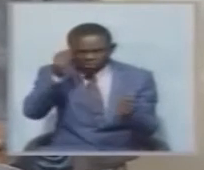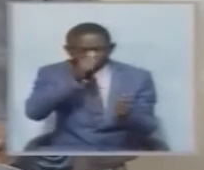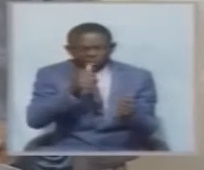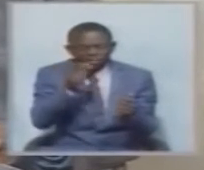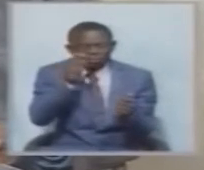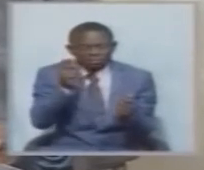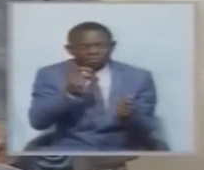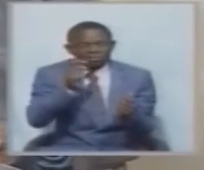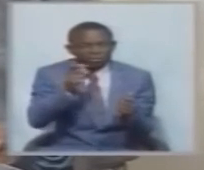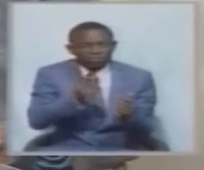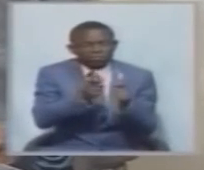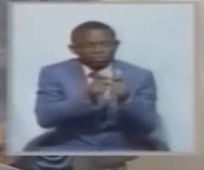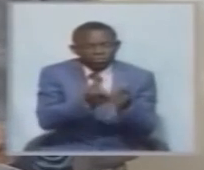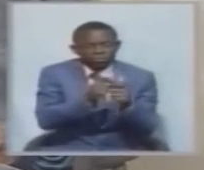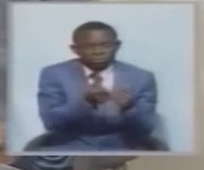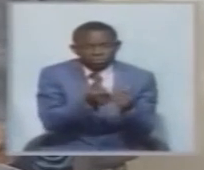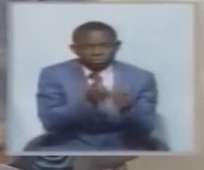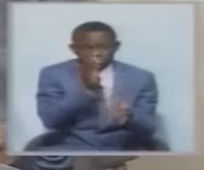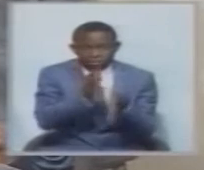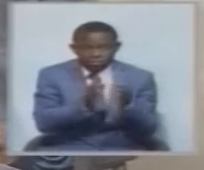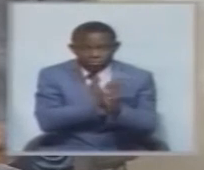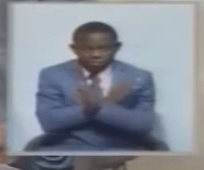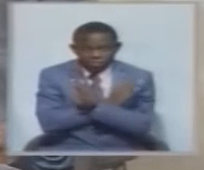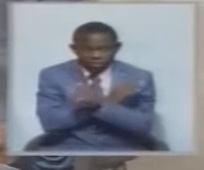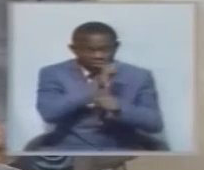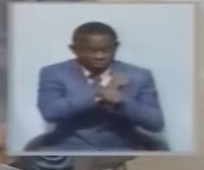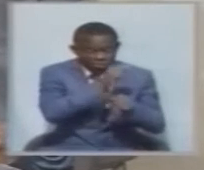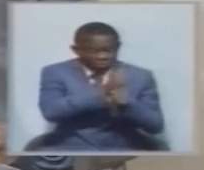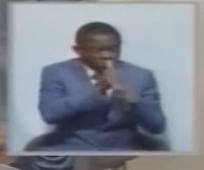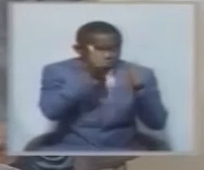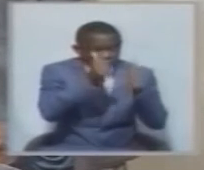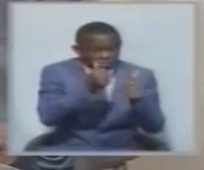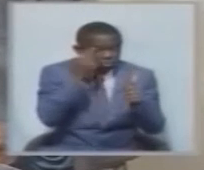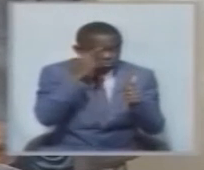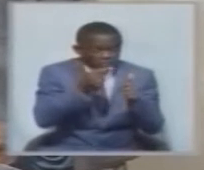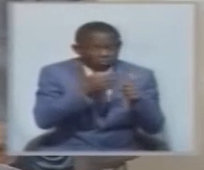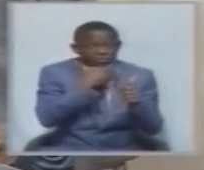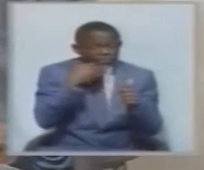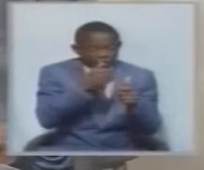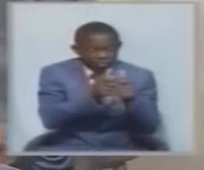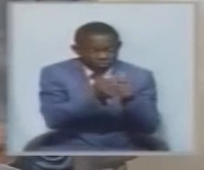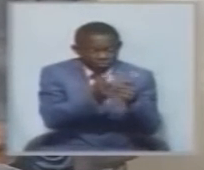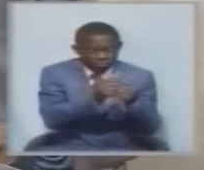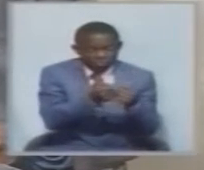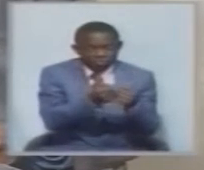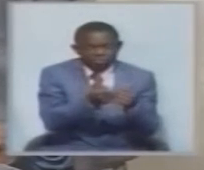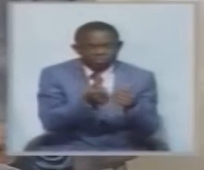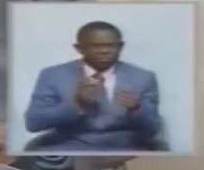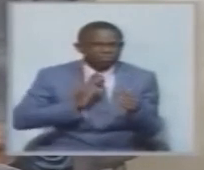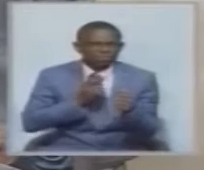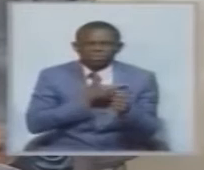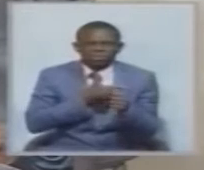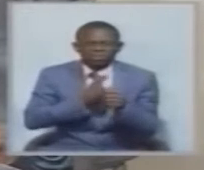job, we can export. And the cashew nuts, the gestation period is far much less than